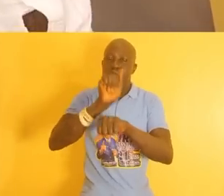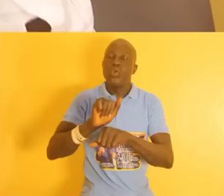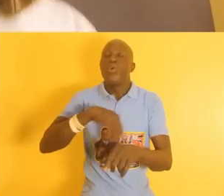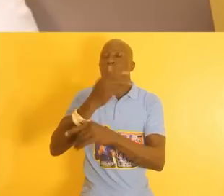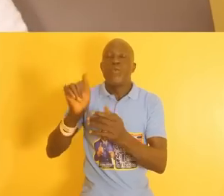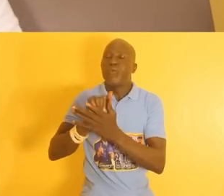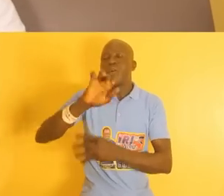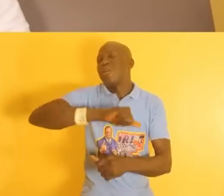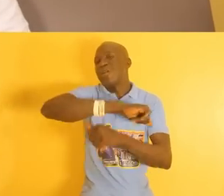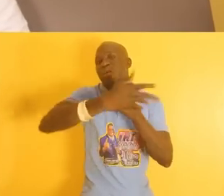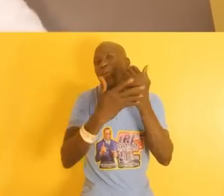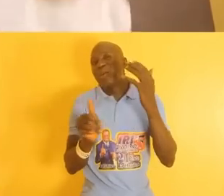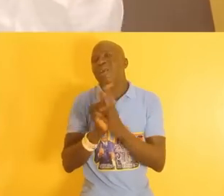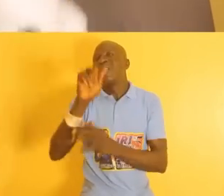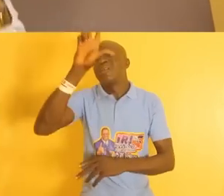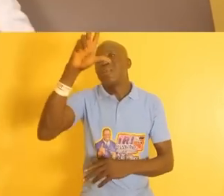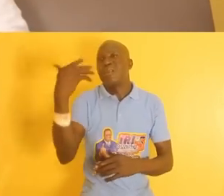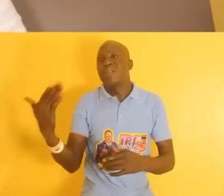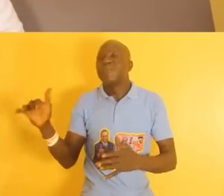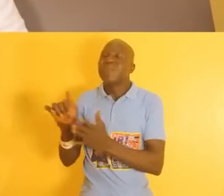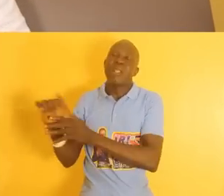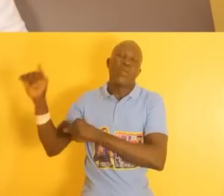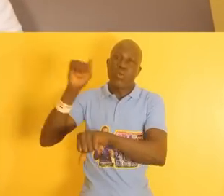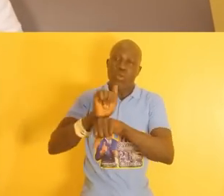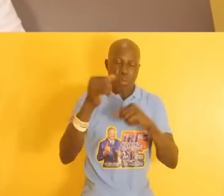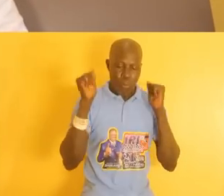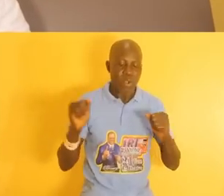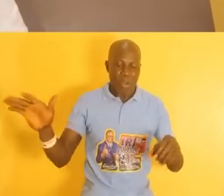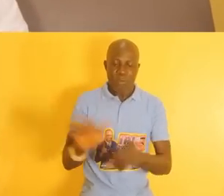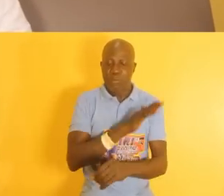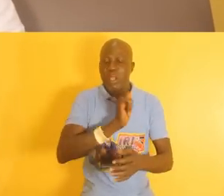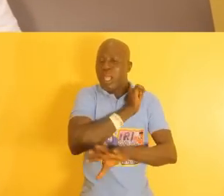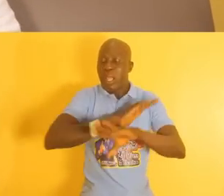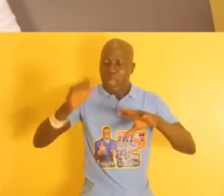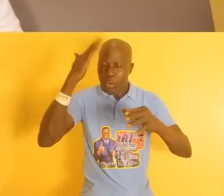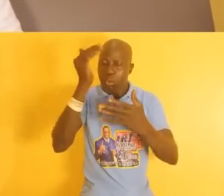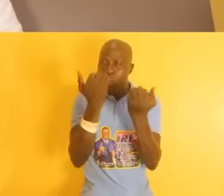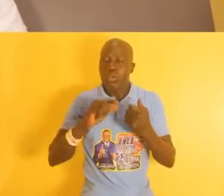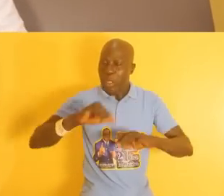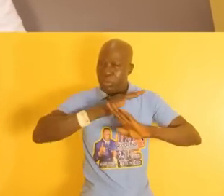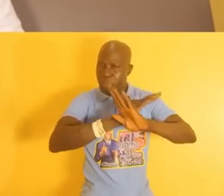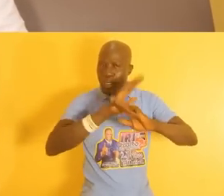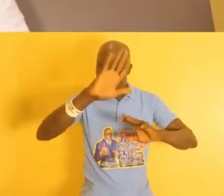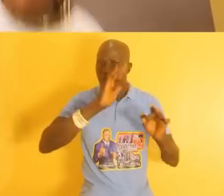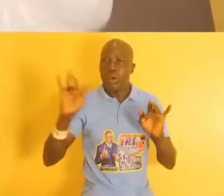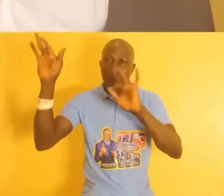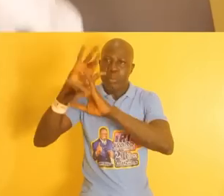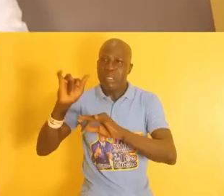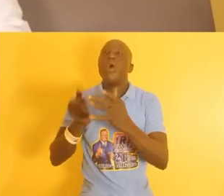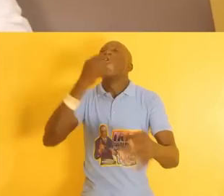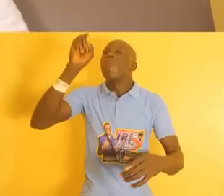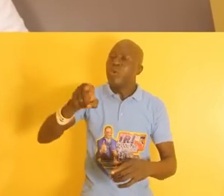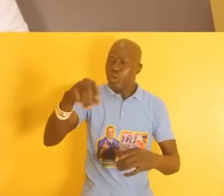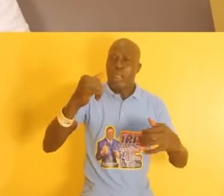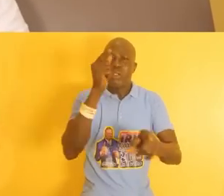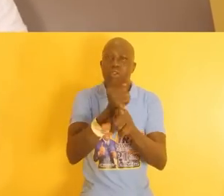Making 3 swords. That work powerfully. I don't know what can delay your mercy. You